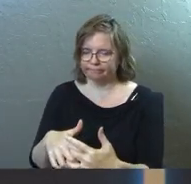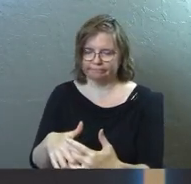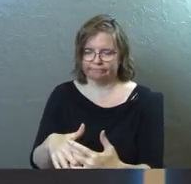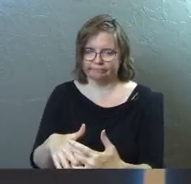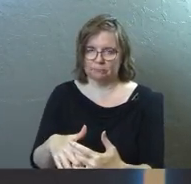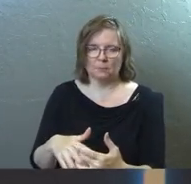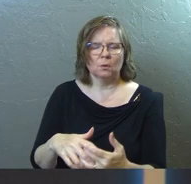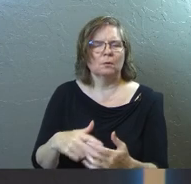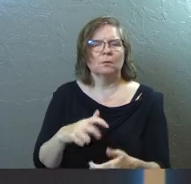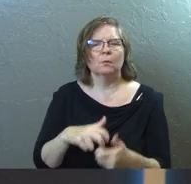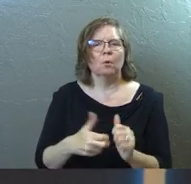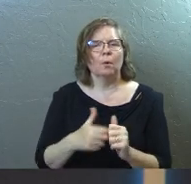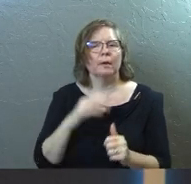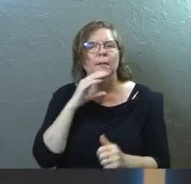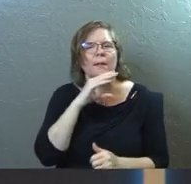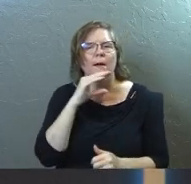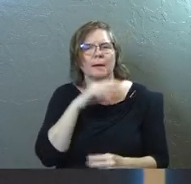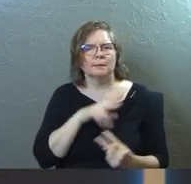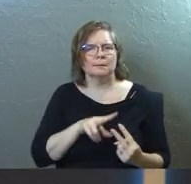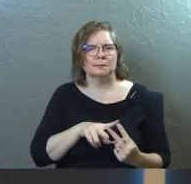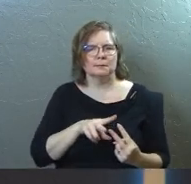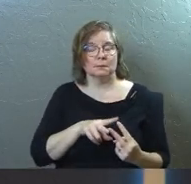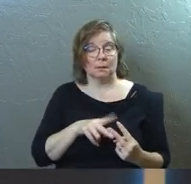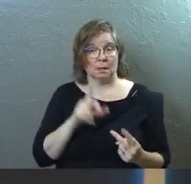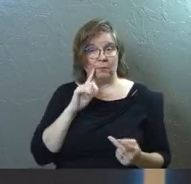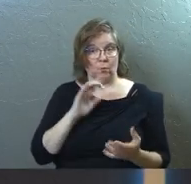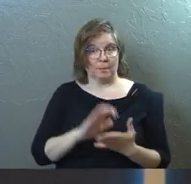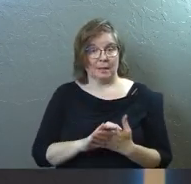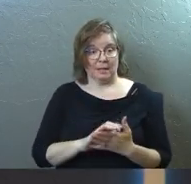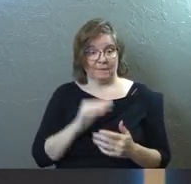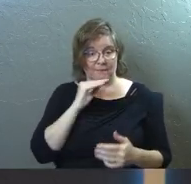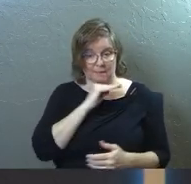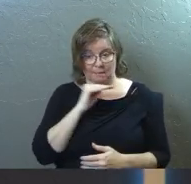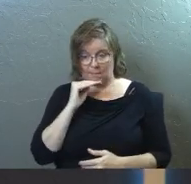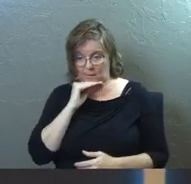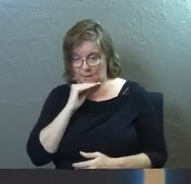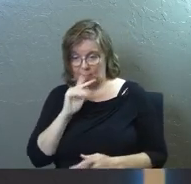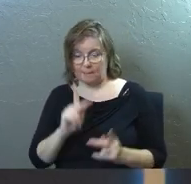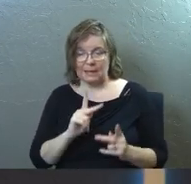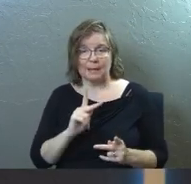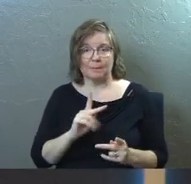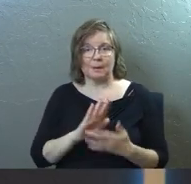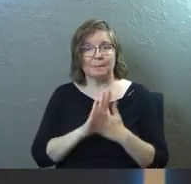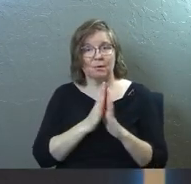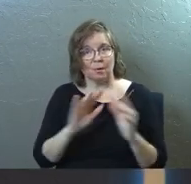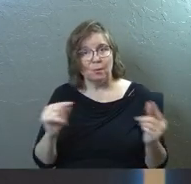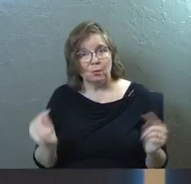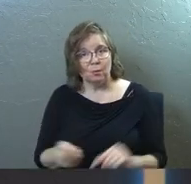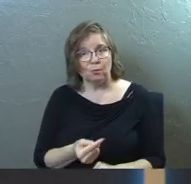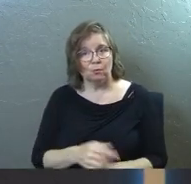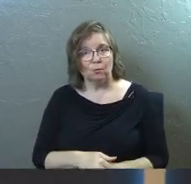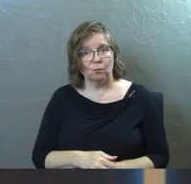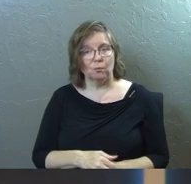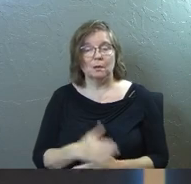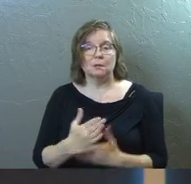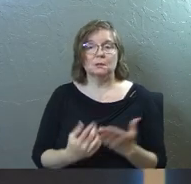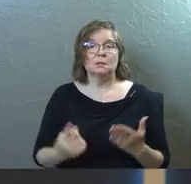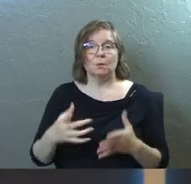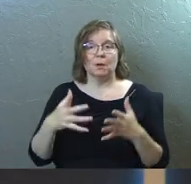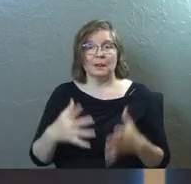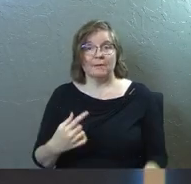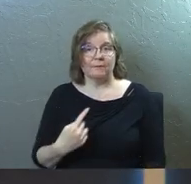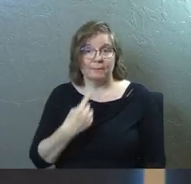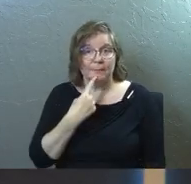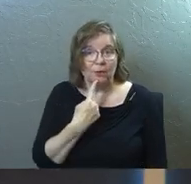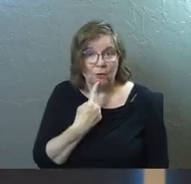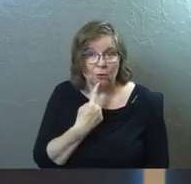So what's the issue with these lies? When we believe these lies and we lean into them, people get hurt. Someone is left